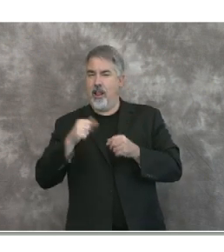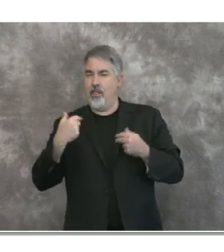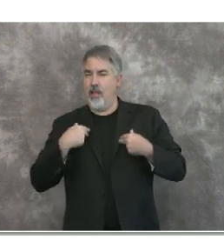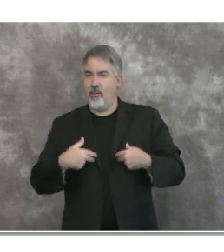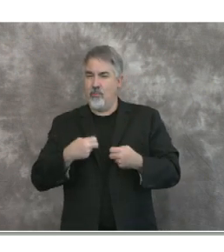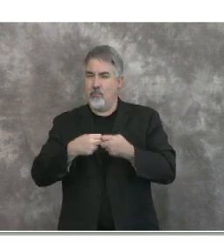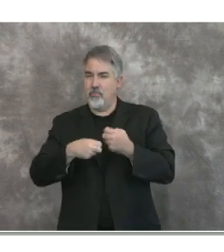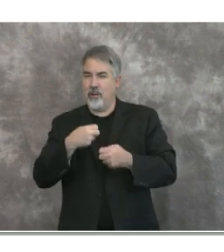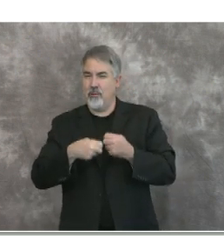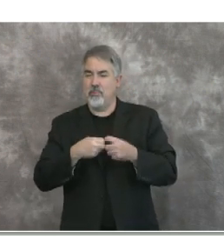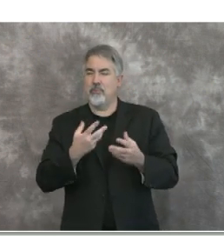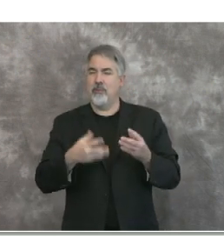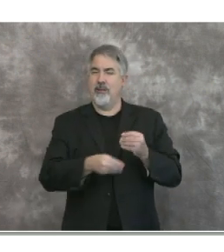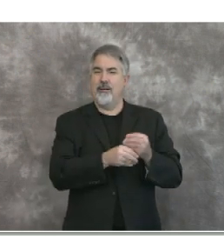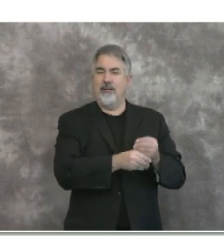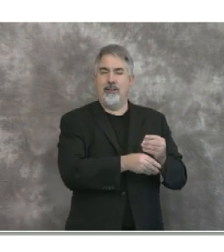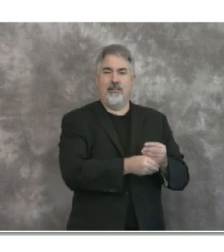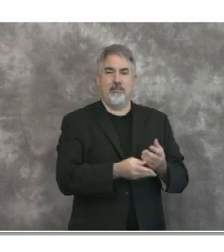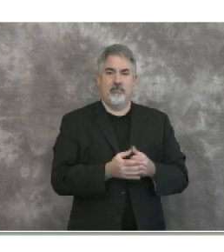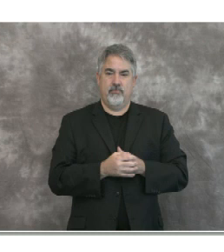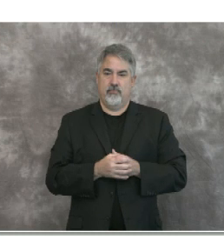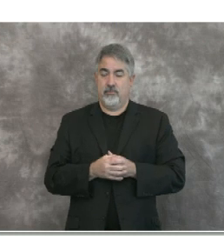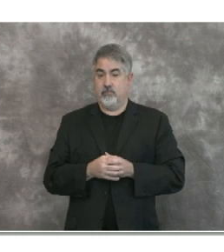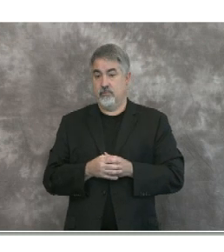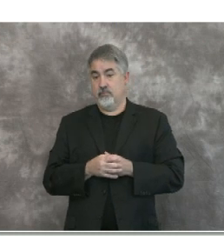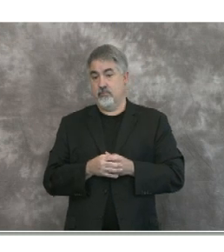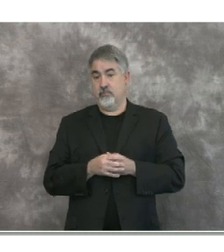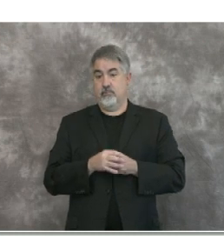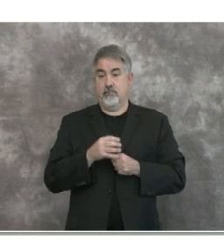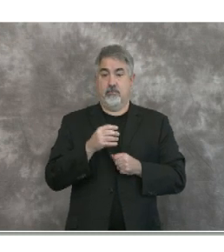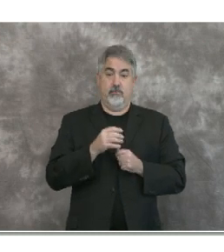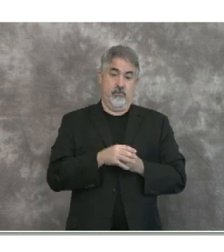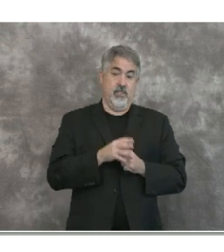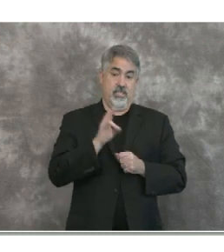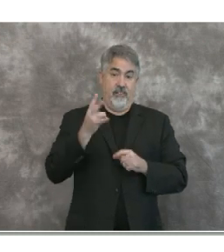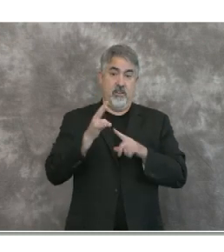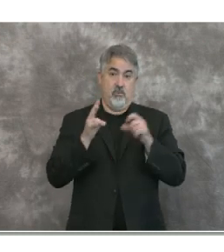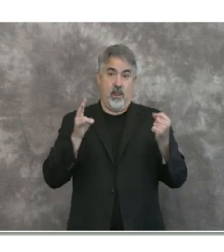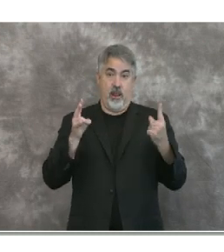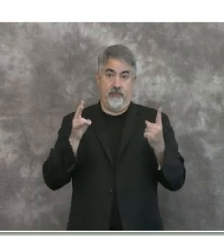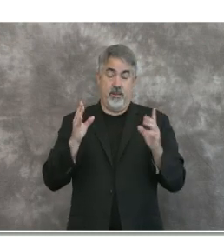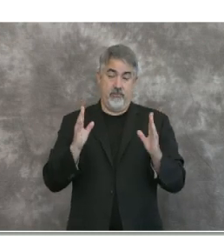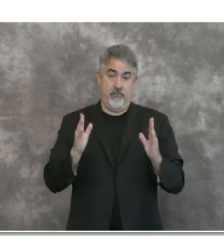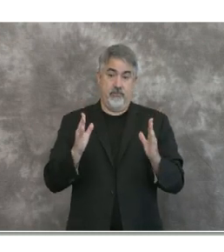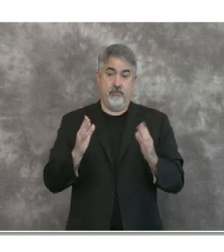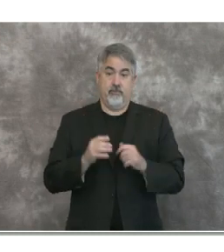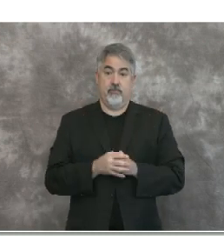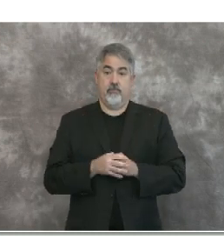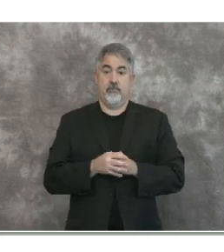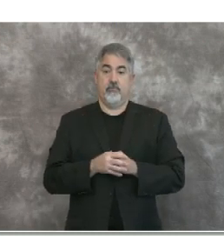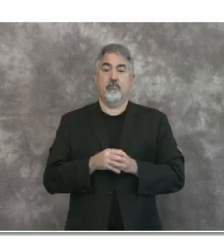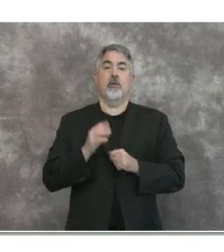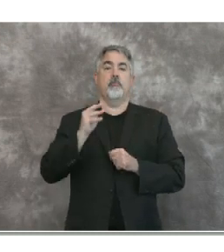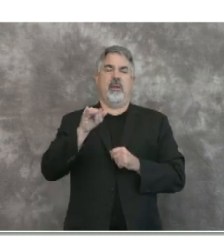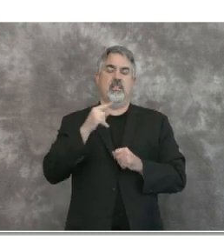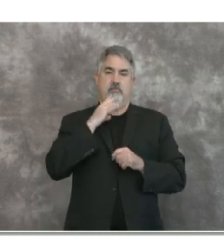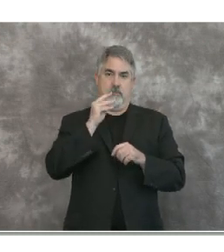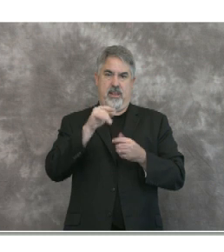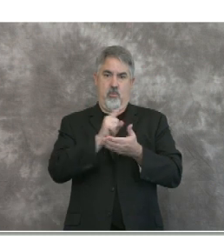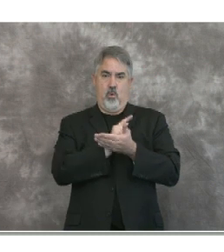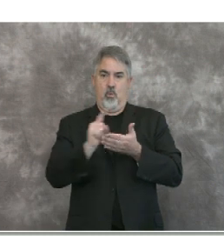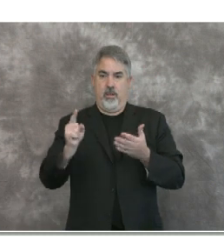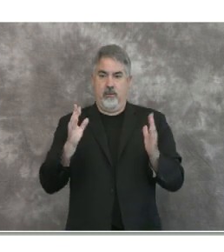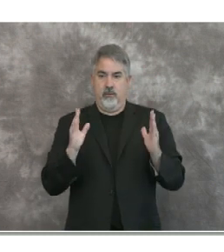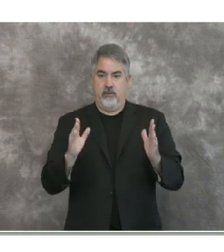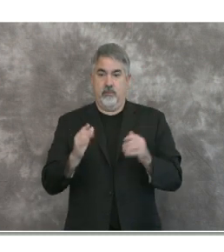from May 7th through May 11th. Of all of the 190 deaths, 43%